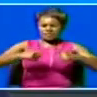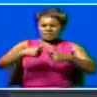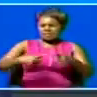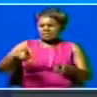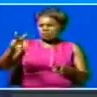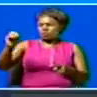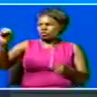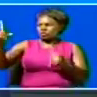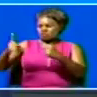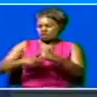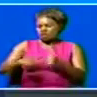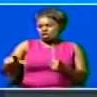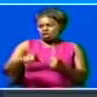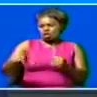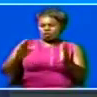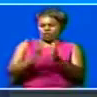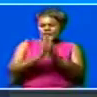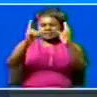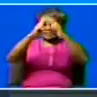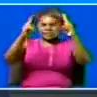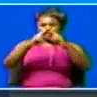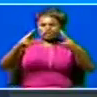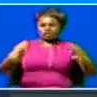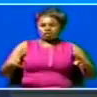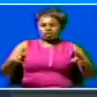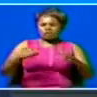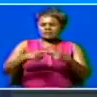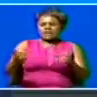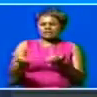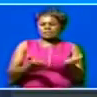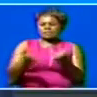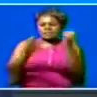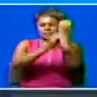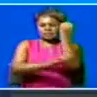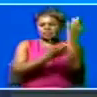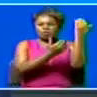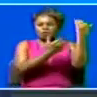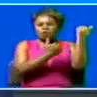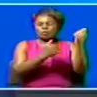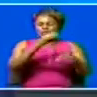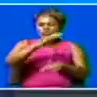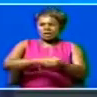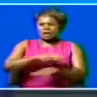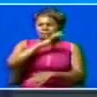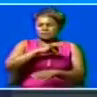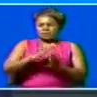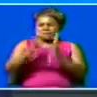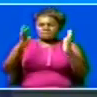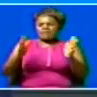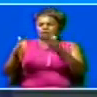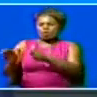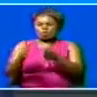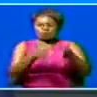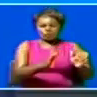2006, which saw both local and international organizations setting bears in the country with the hope of cashing in on the huge opportunities